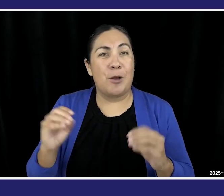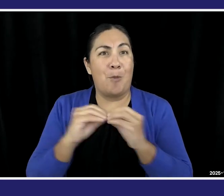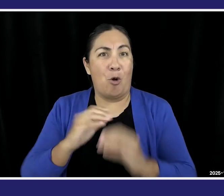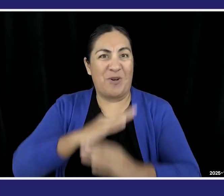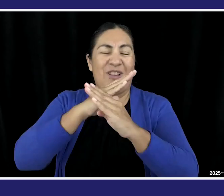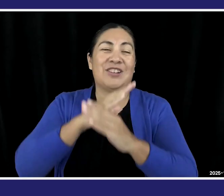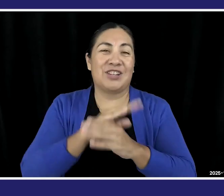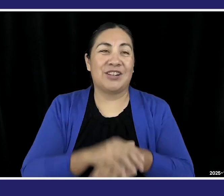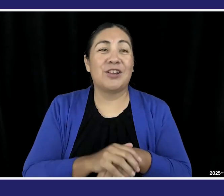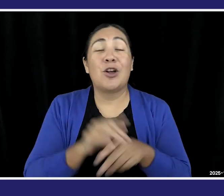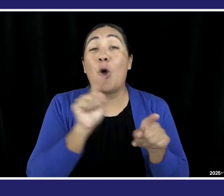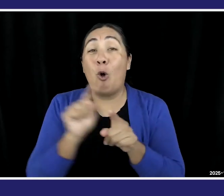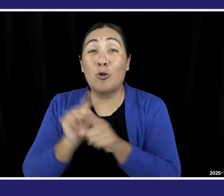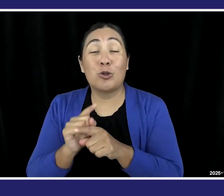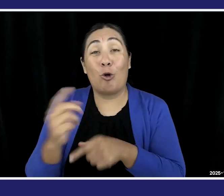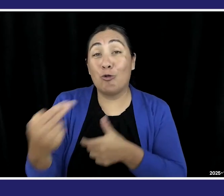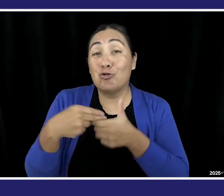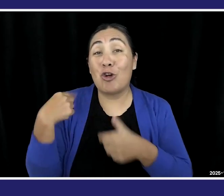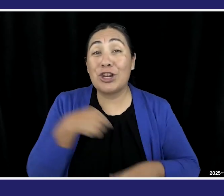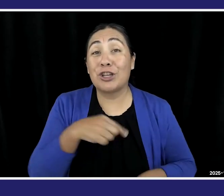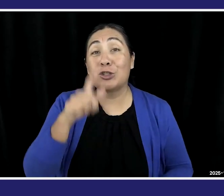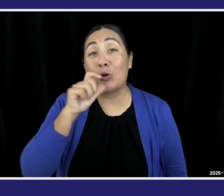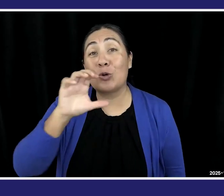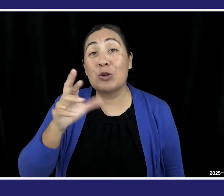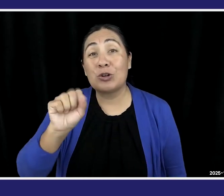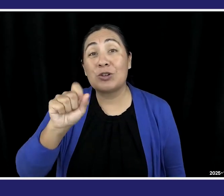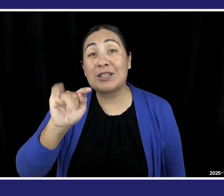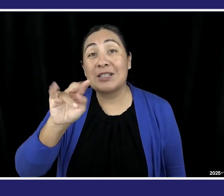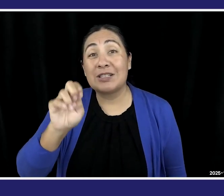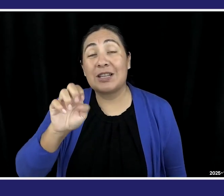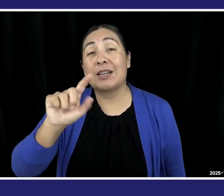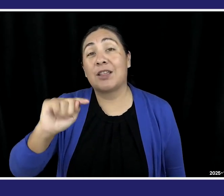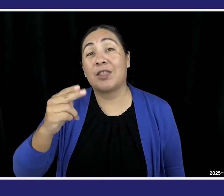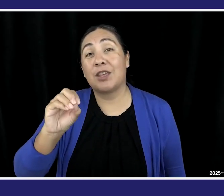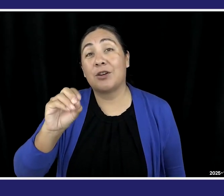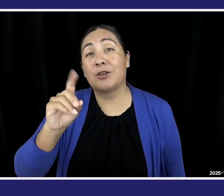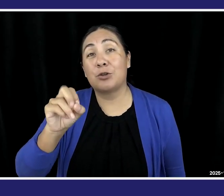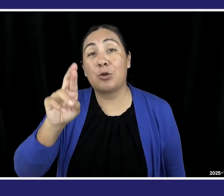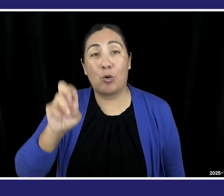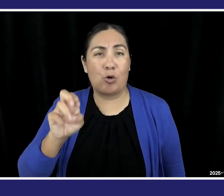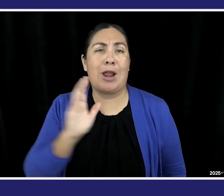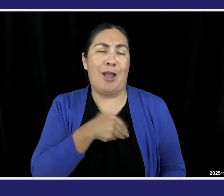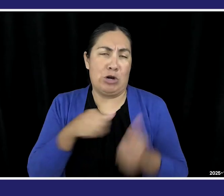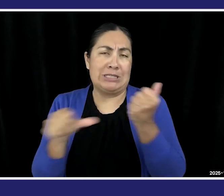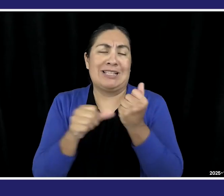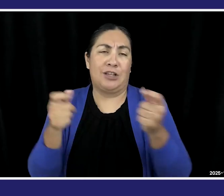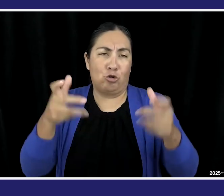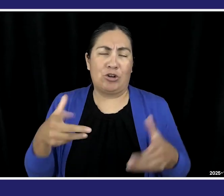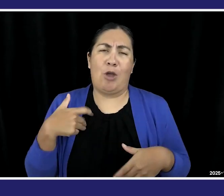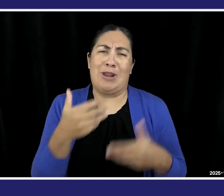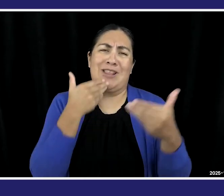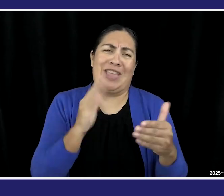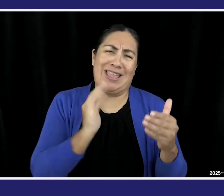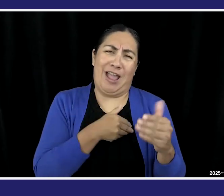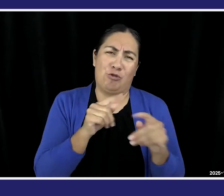joining us today to help welcome you is Christine Theodore, our Assistant Director. And just want to thank, while I'm here, our team, including Trudy